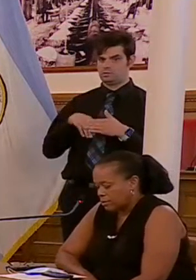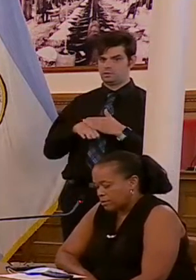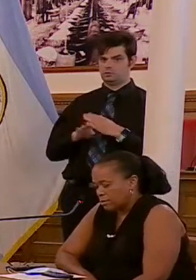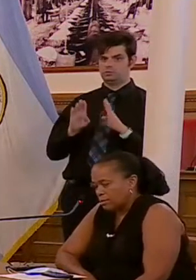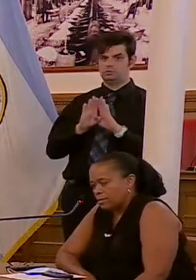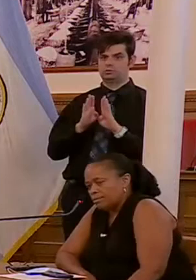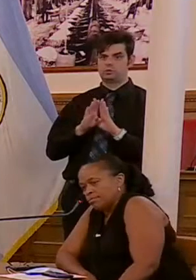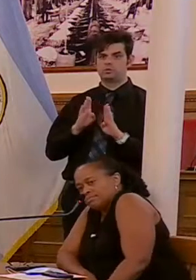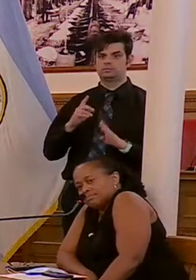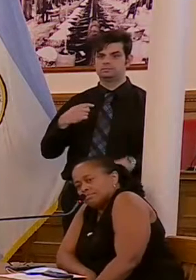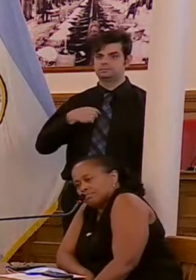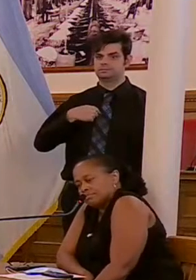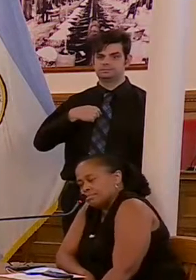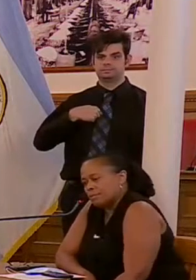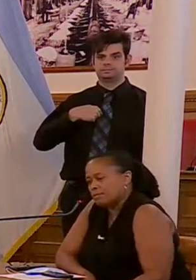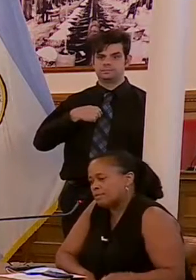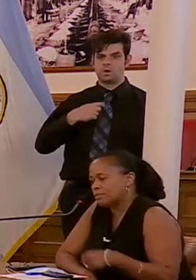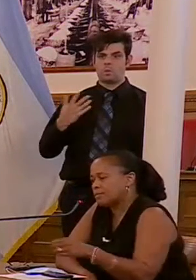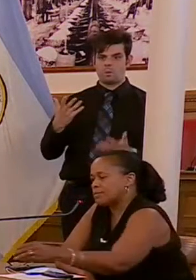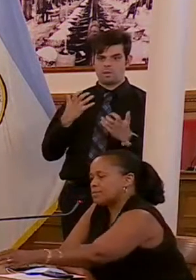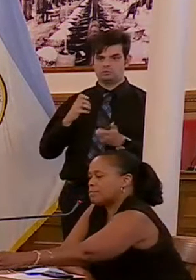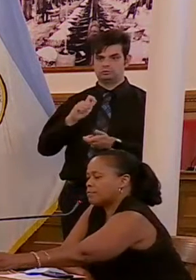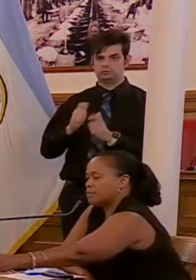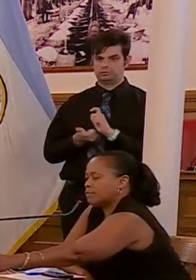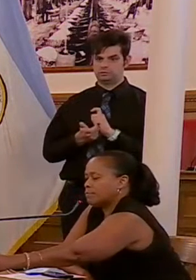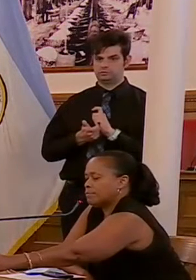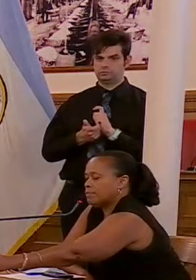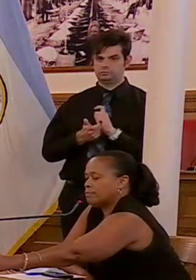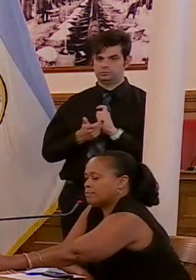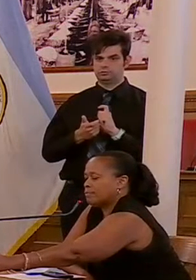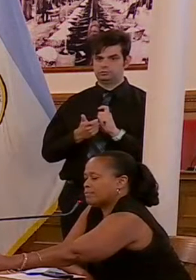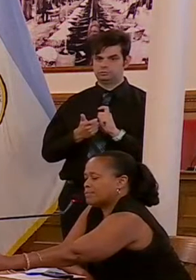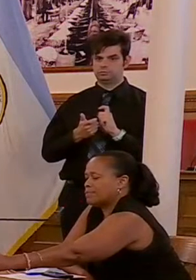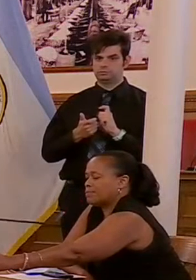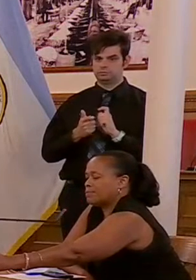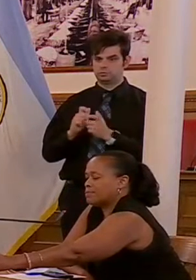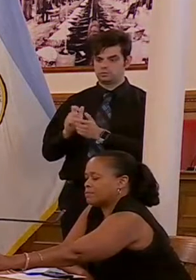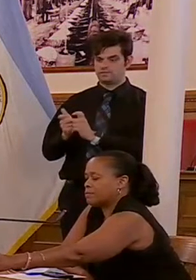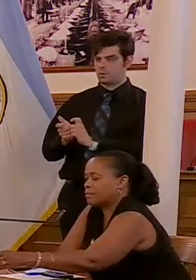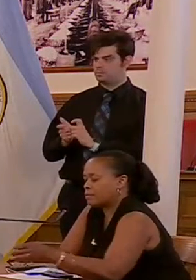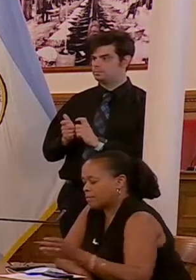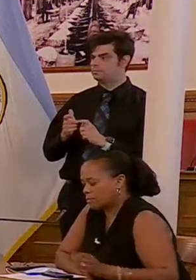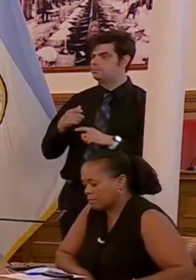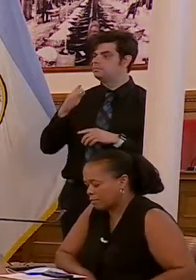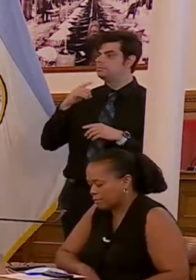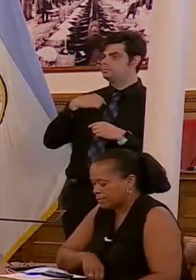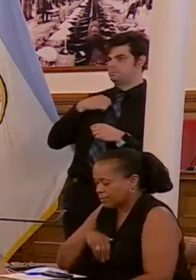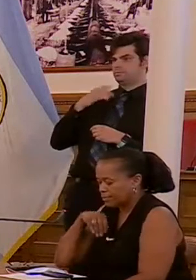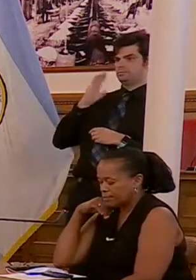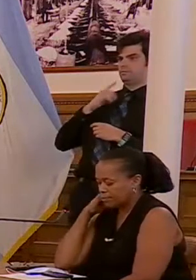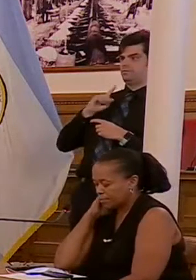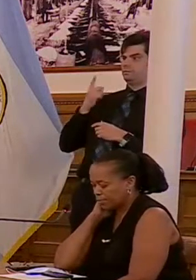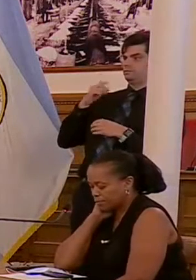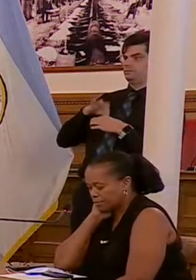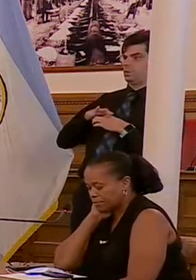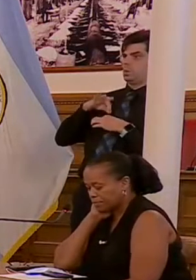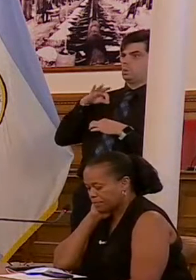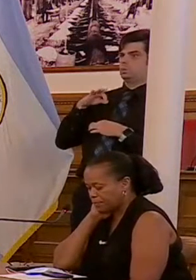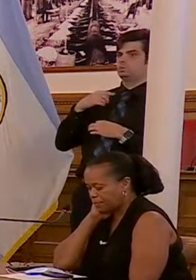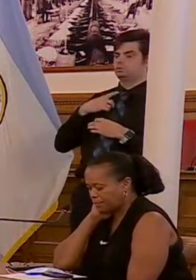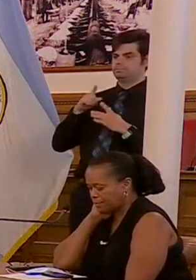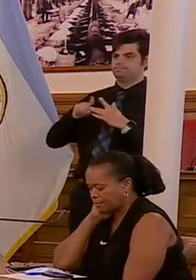relations was among our very top priorities, and we have worked every day to make improvements over the